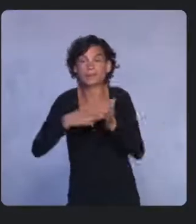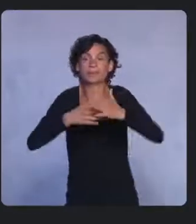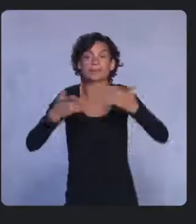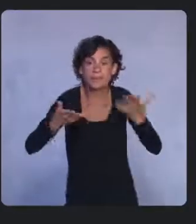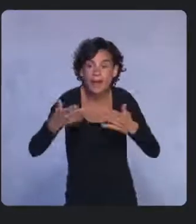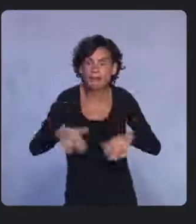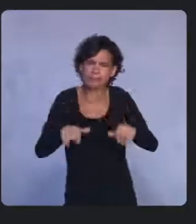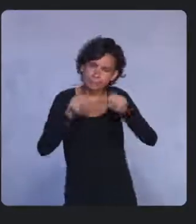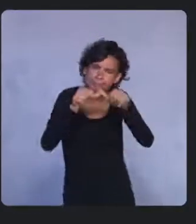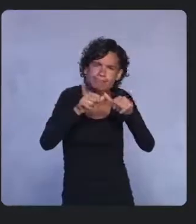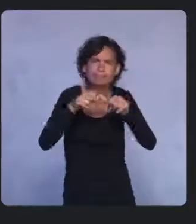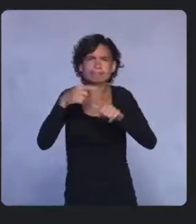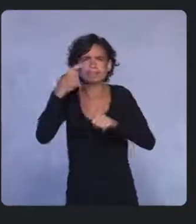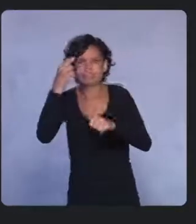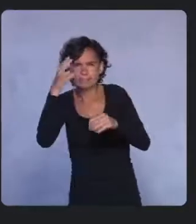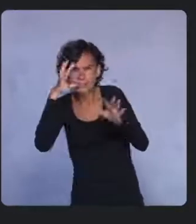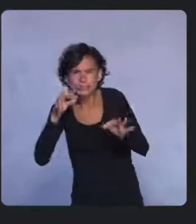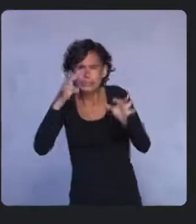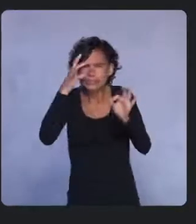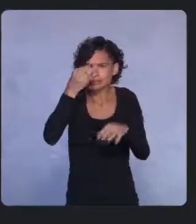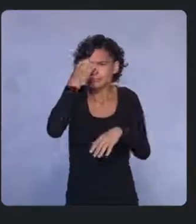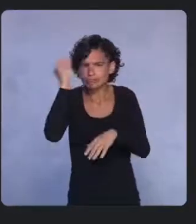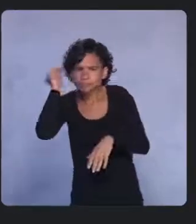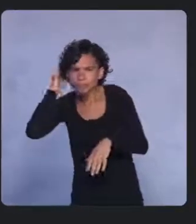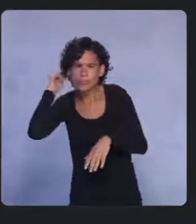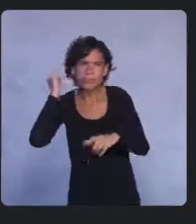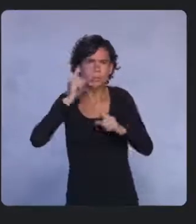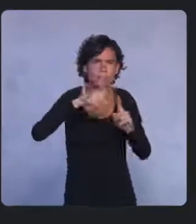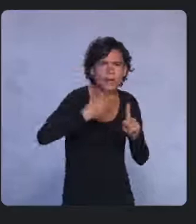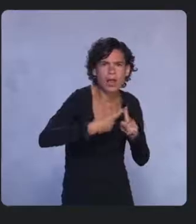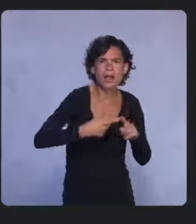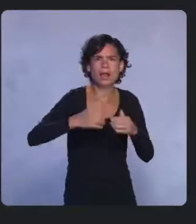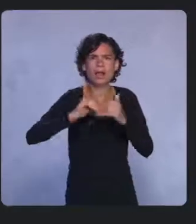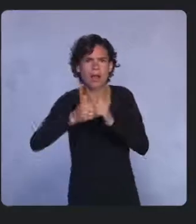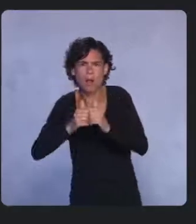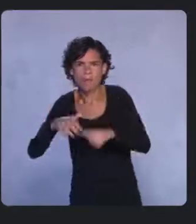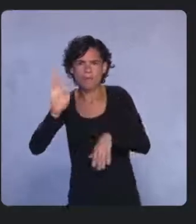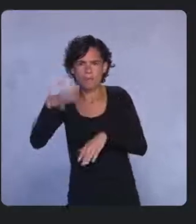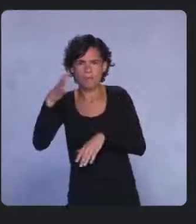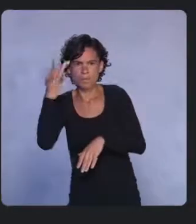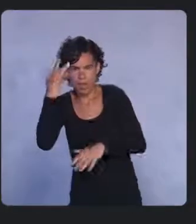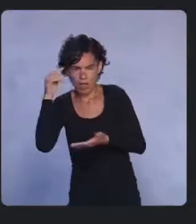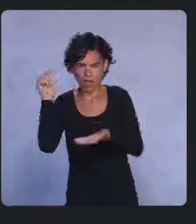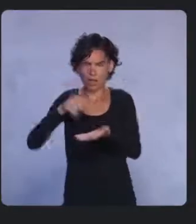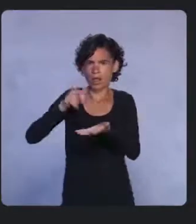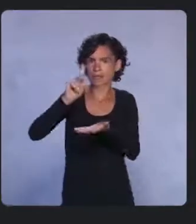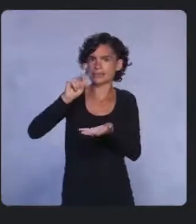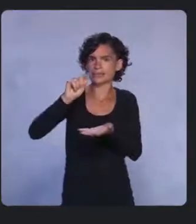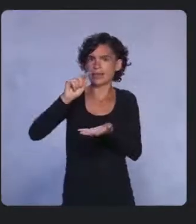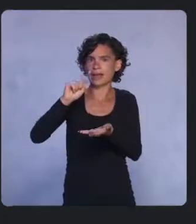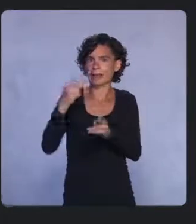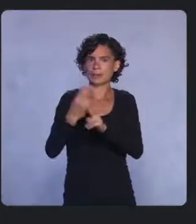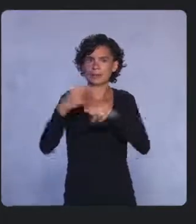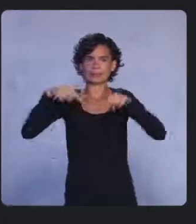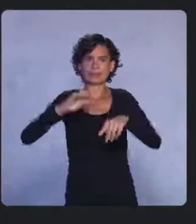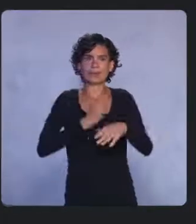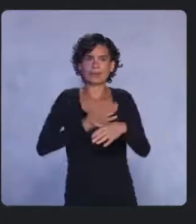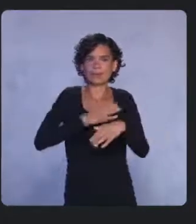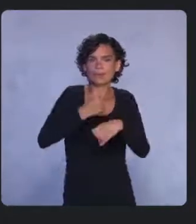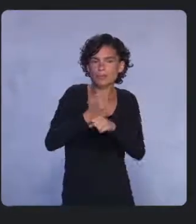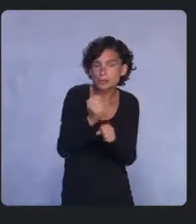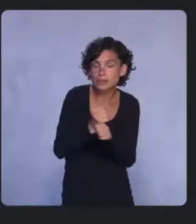making thoughtful decisions about when, how, and why data is used in our products, including data that's used for